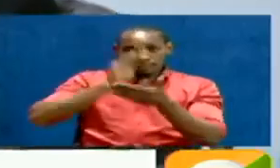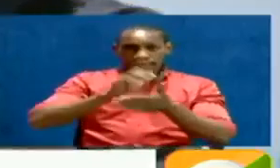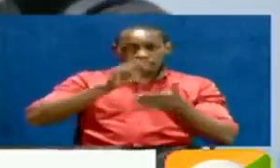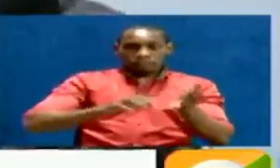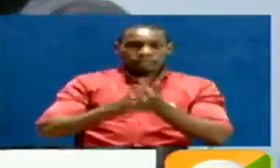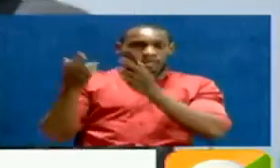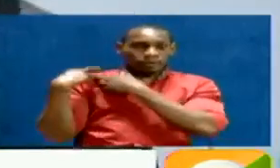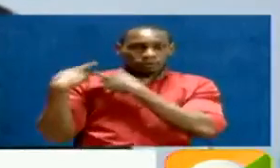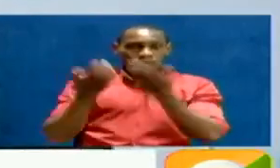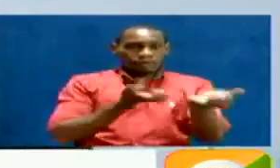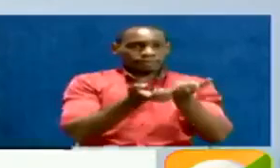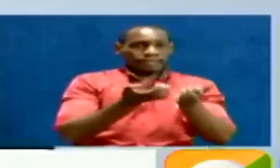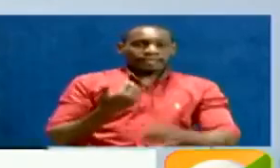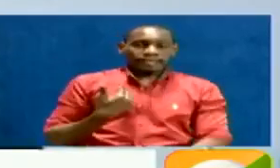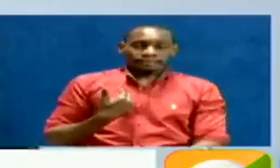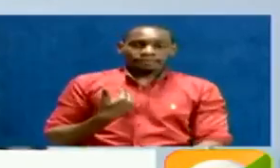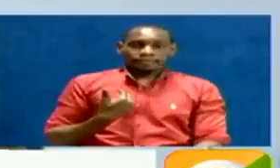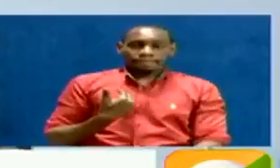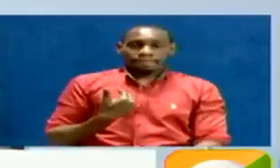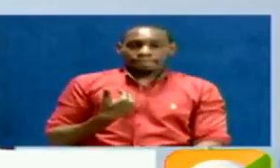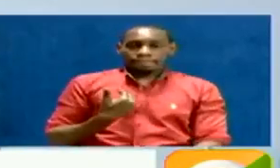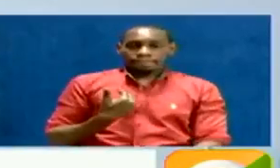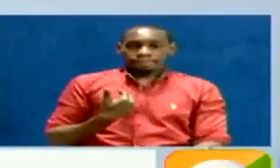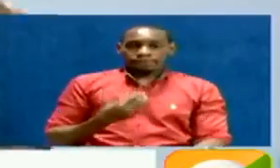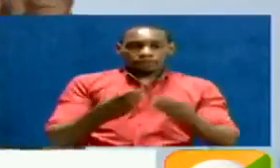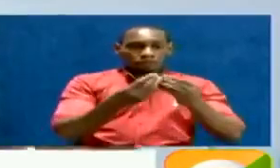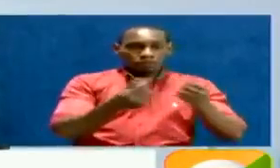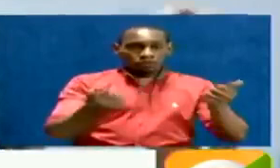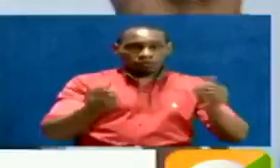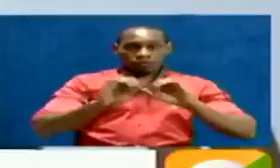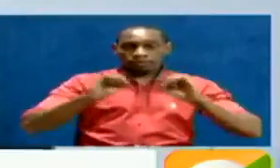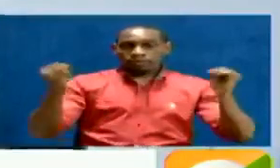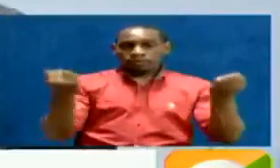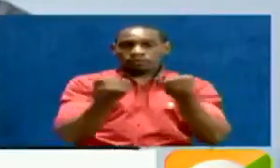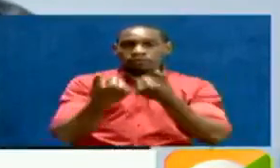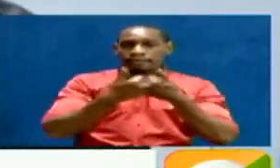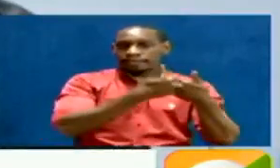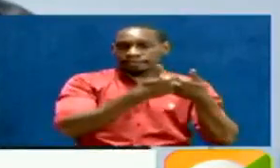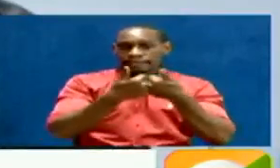that there's a role for business in addressing societal challenges.